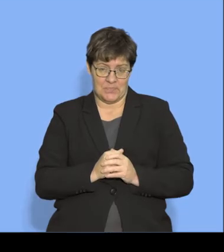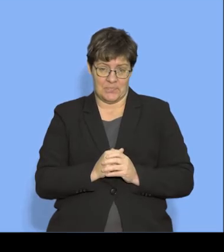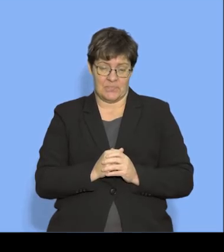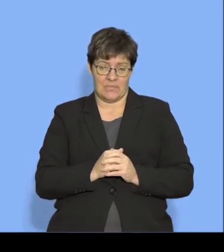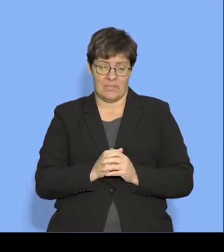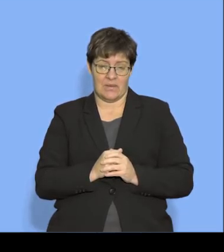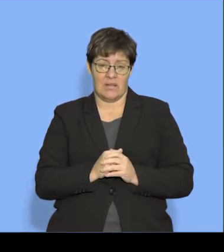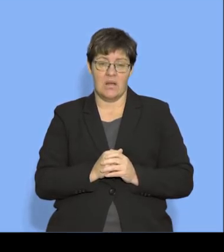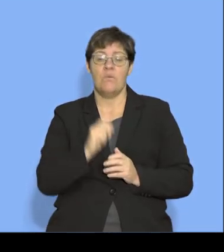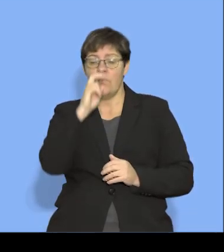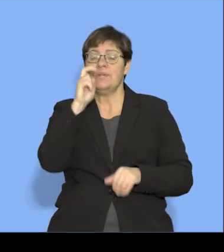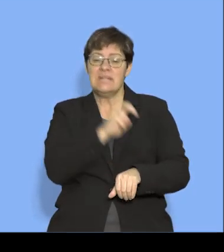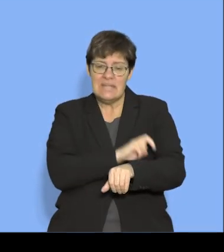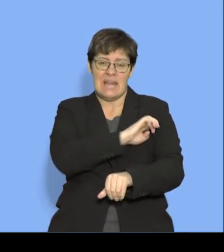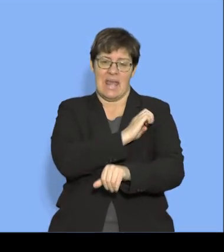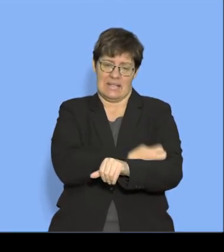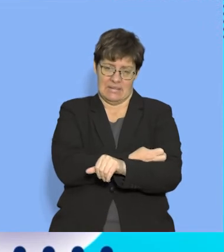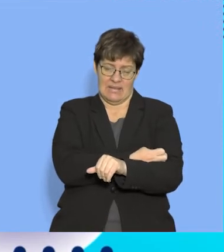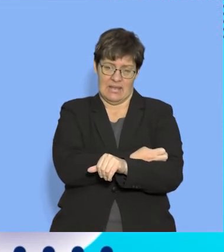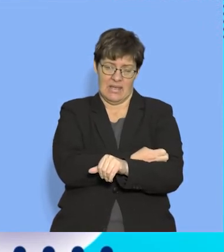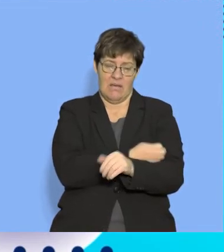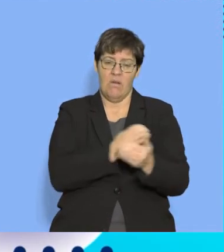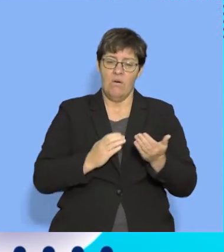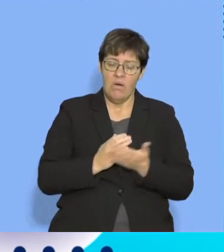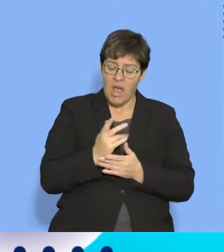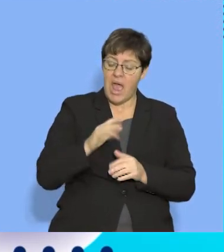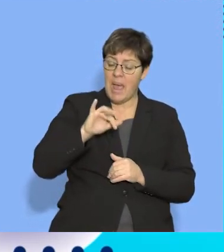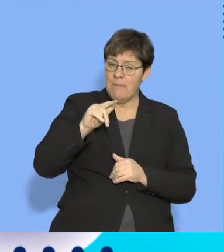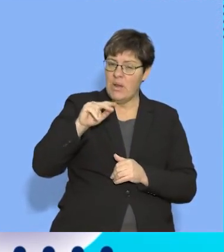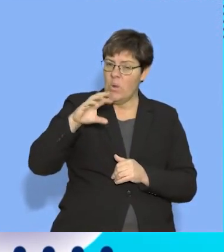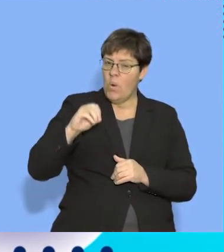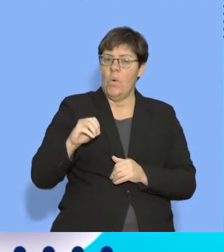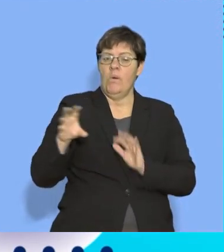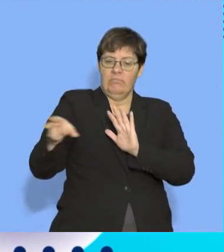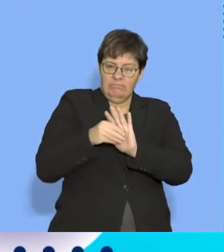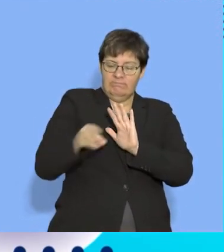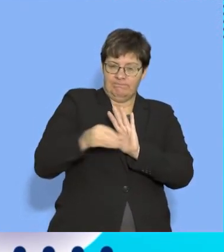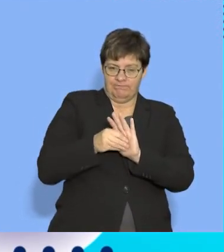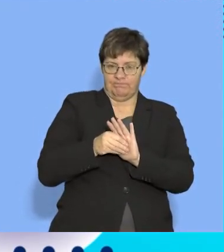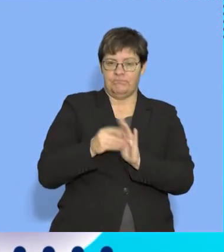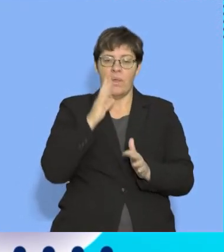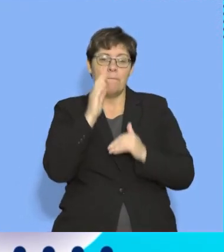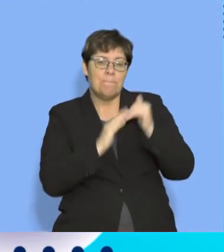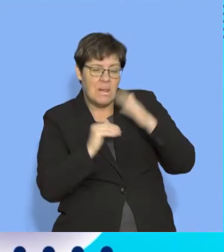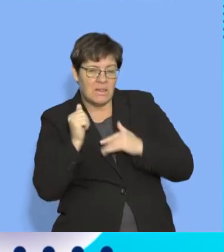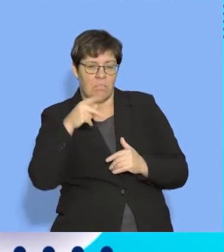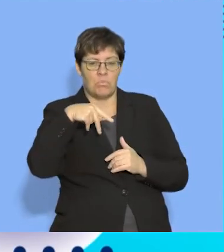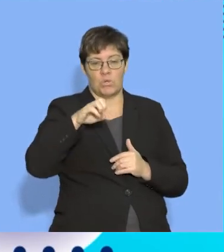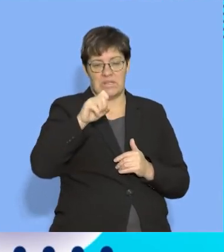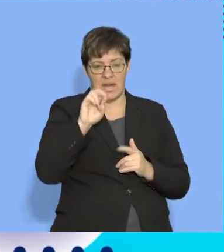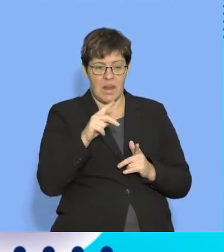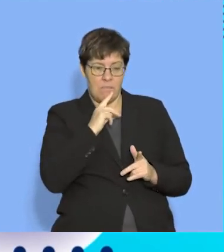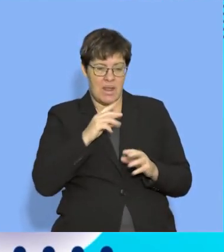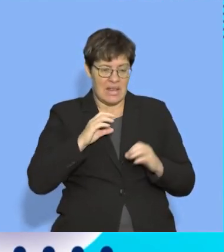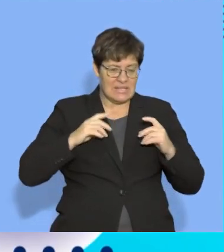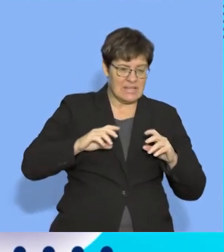process. Guys, we need amino acids, and hence we need to actively absorb these so that we can build protein, we can